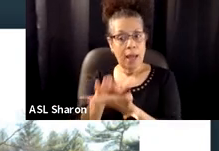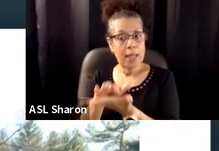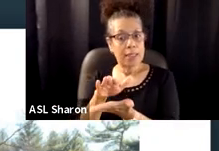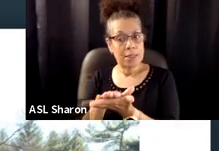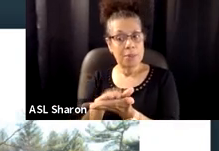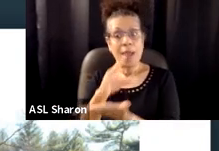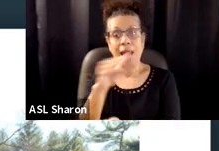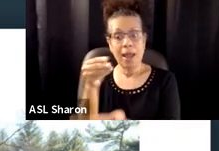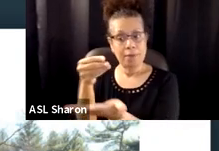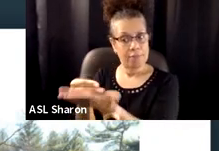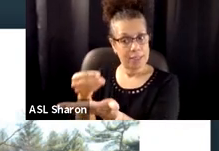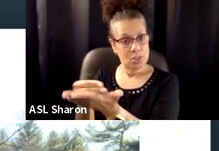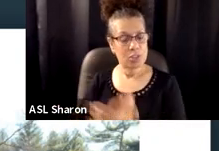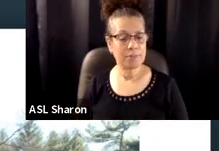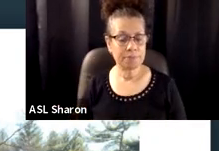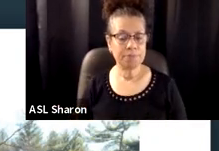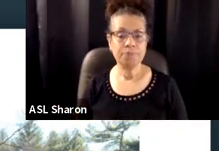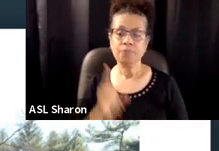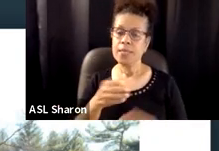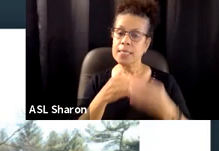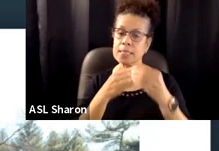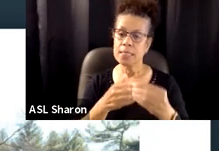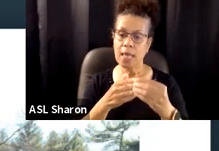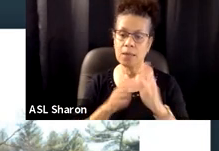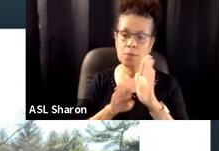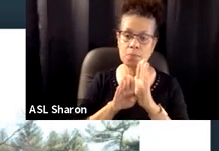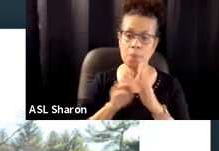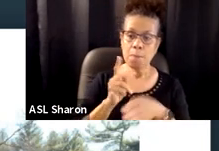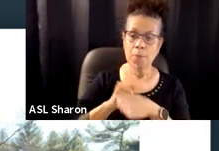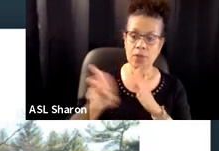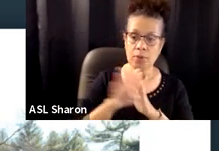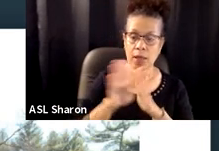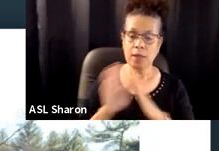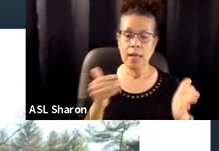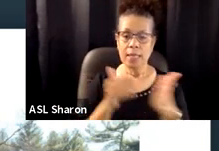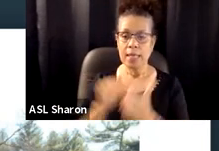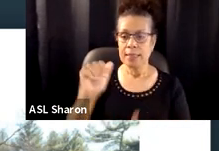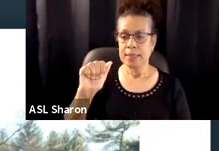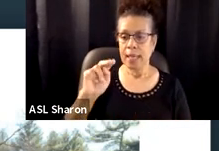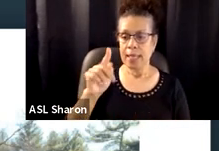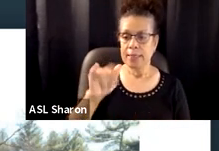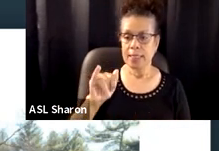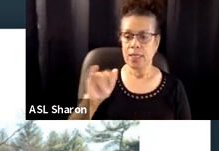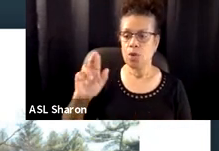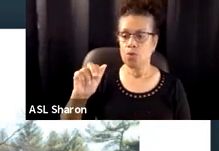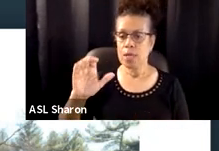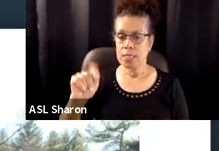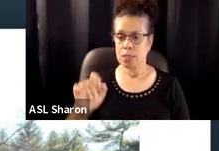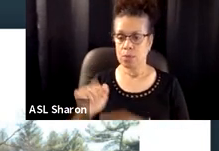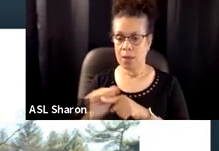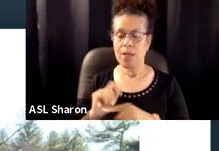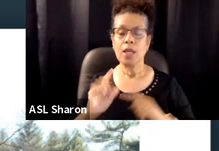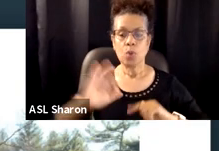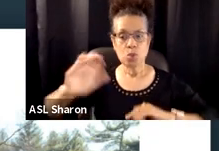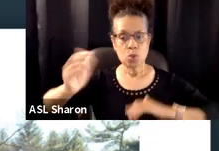financially uh he has led professional development around anti-racist practices and it's all about welcoming and